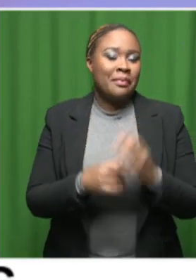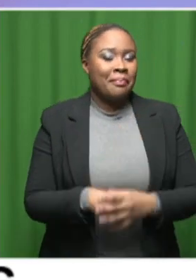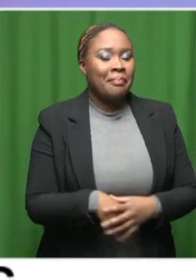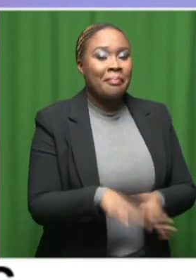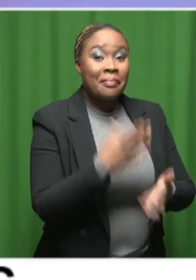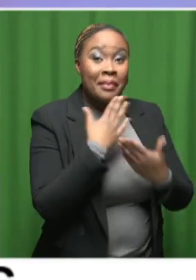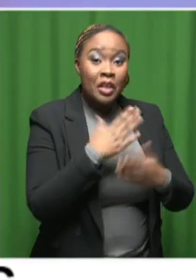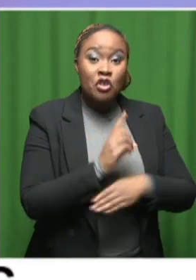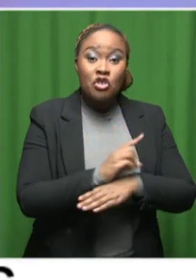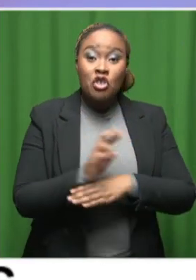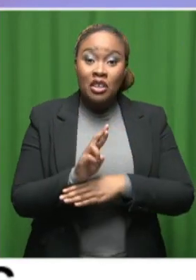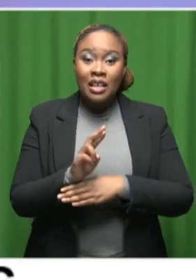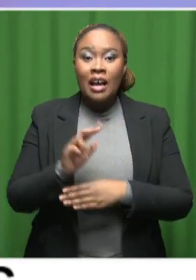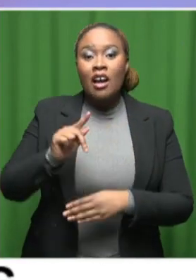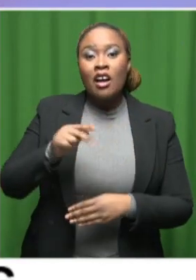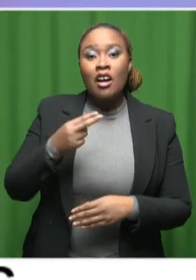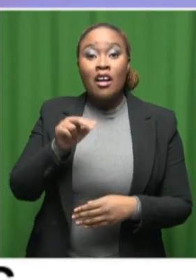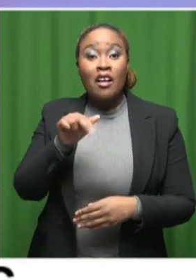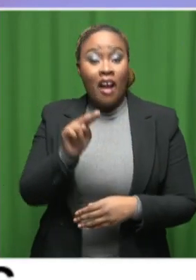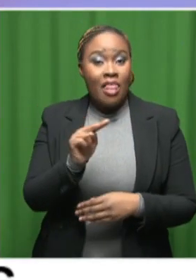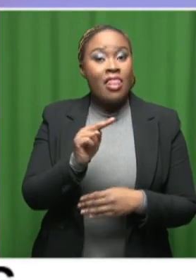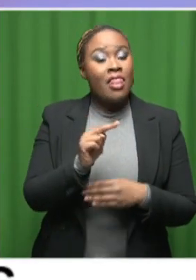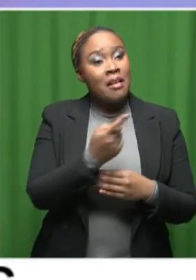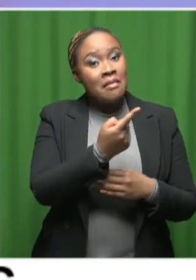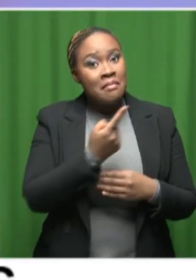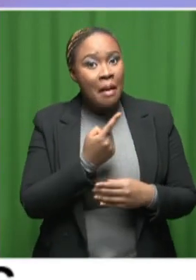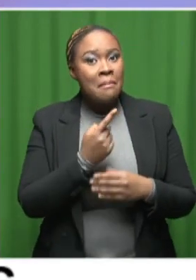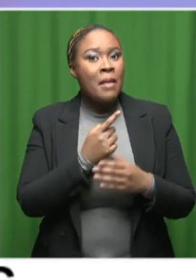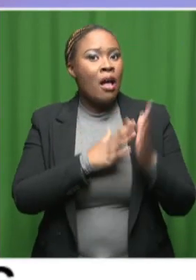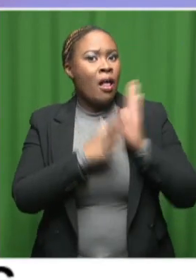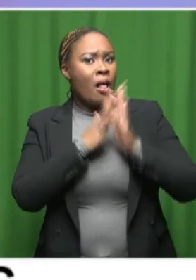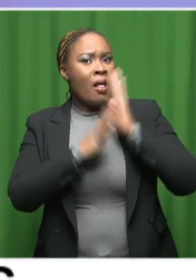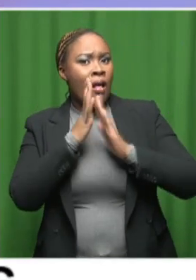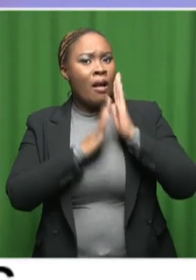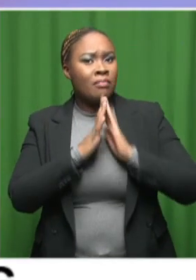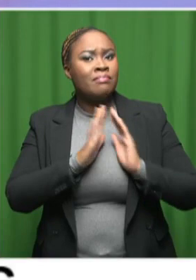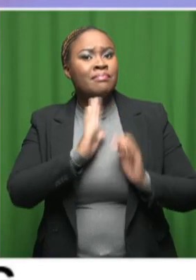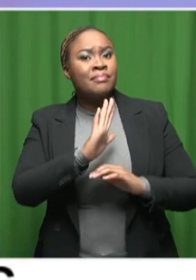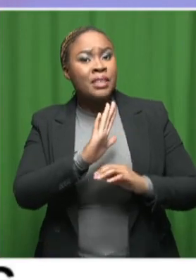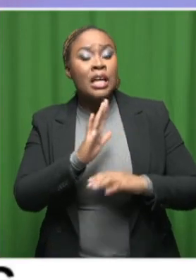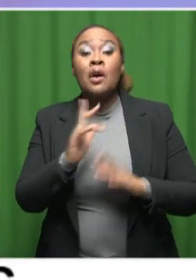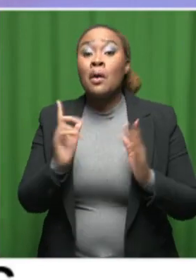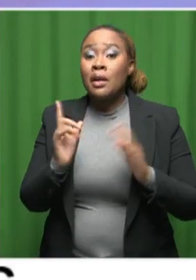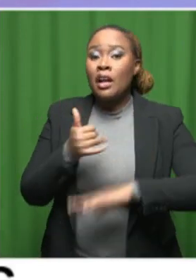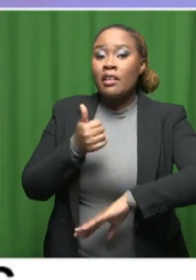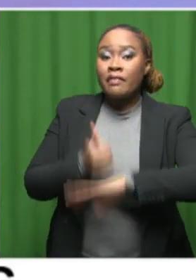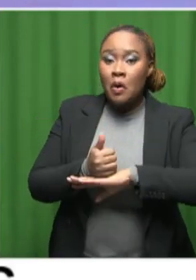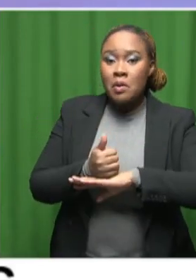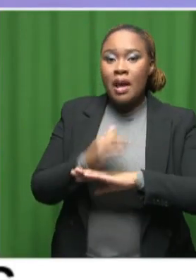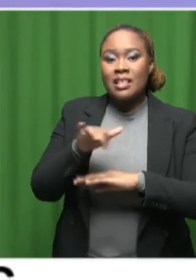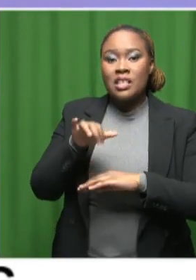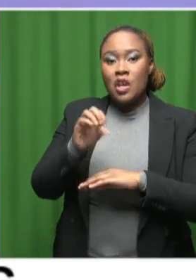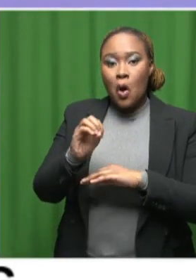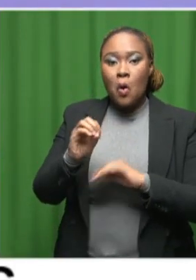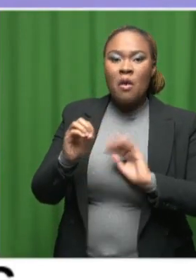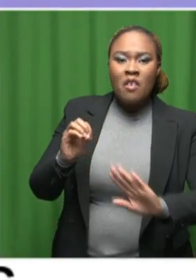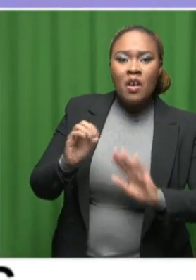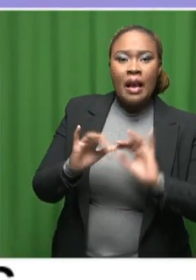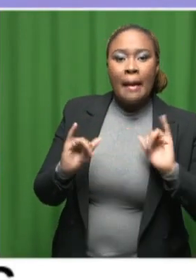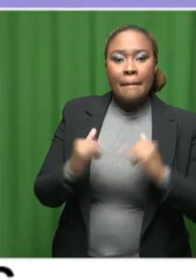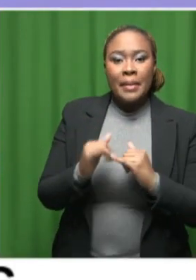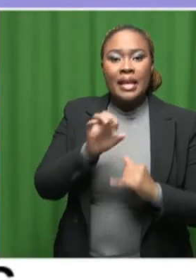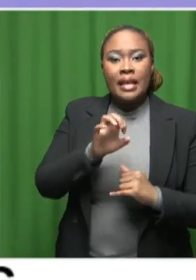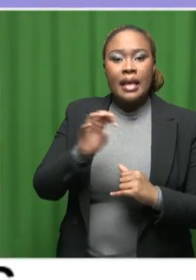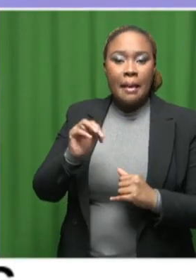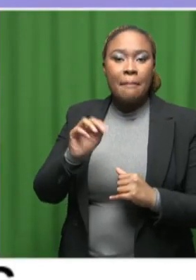coming in this morning. Thank you for talking to us about this. Dr. Yaseen Khan, he is the co-founder and CEO of EMGuidance and has